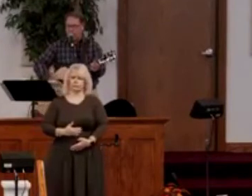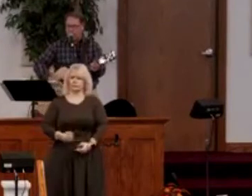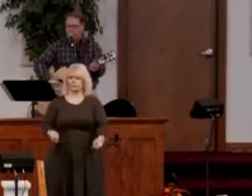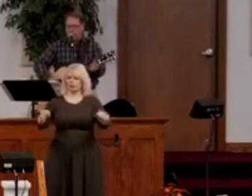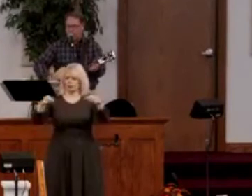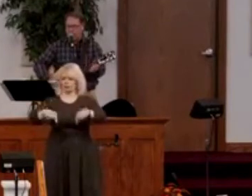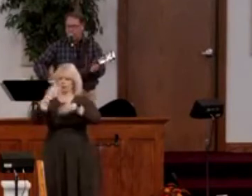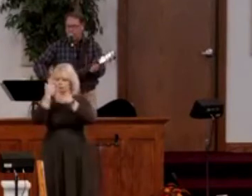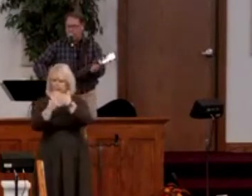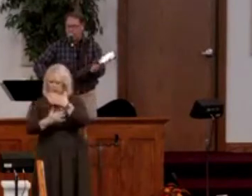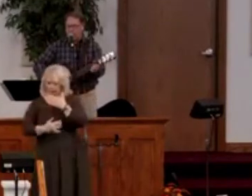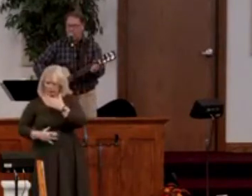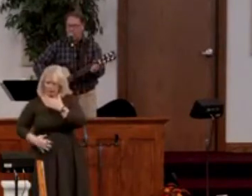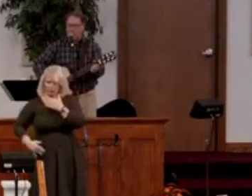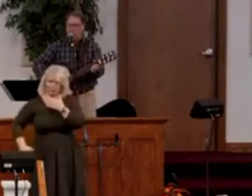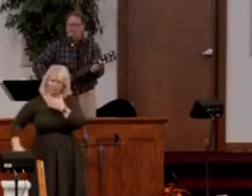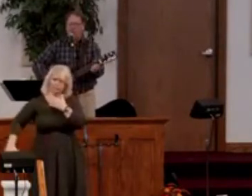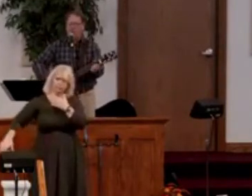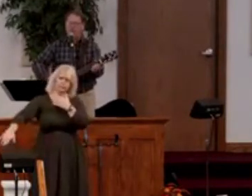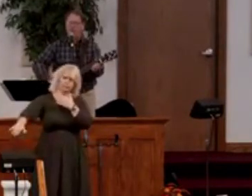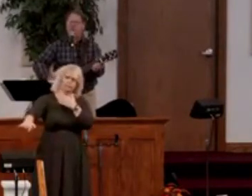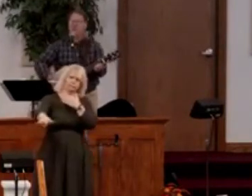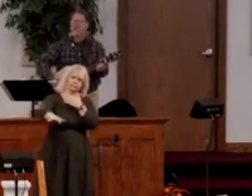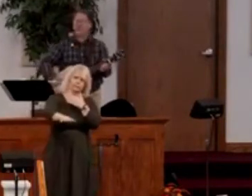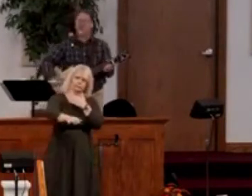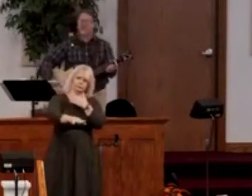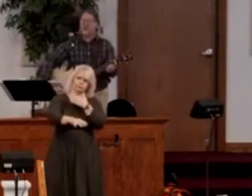This is the blood.